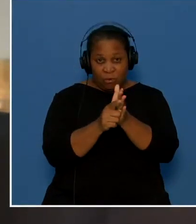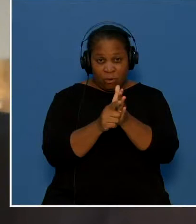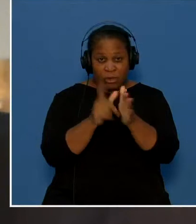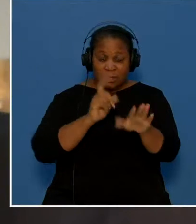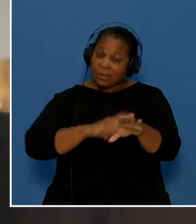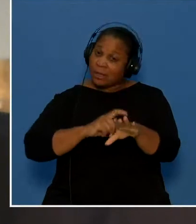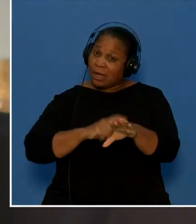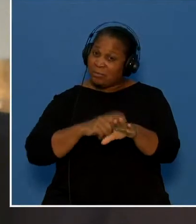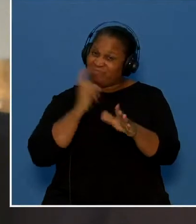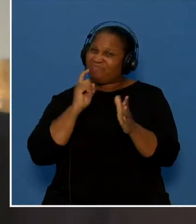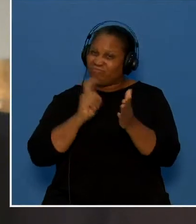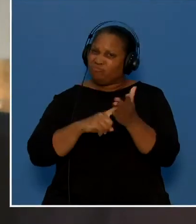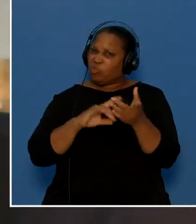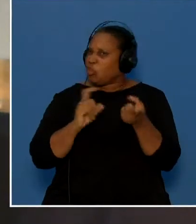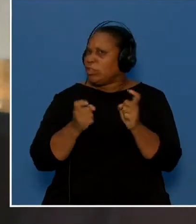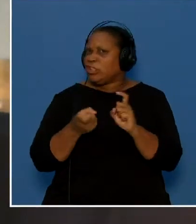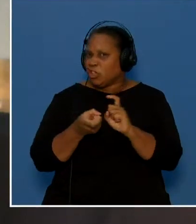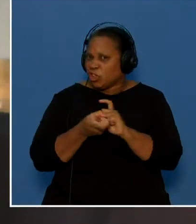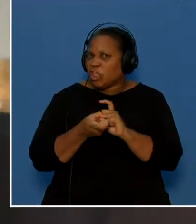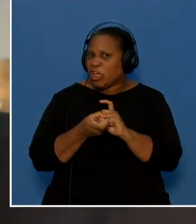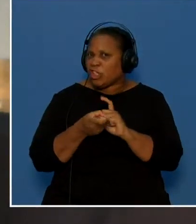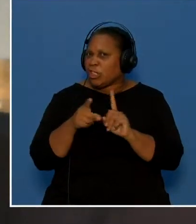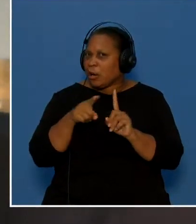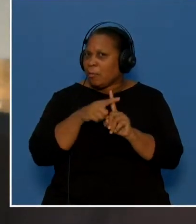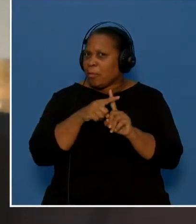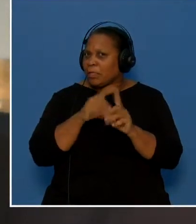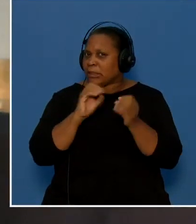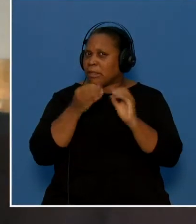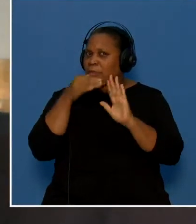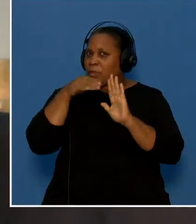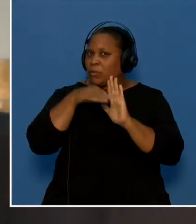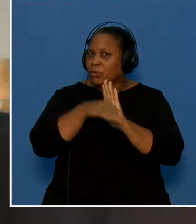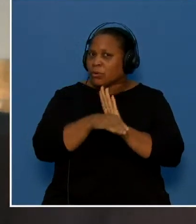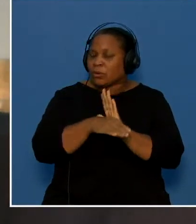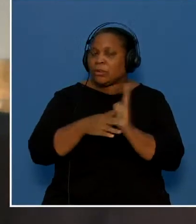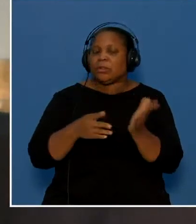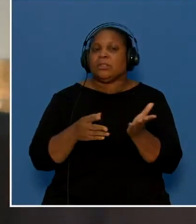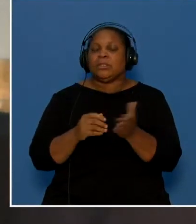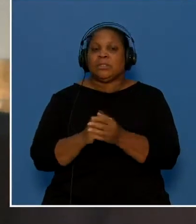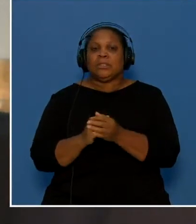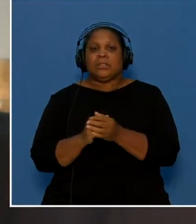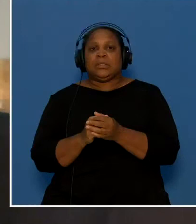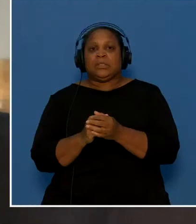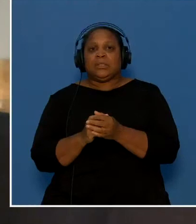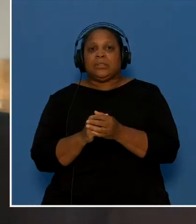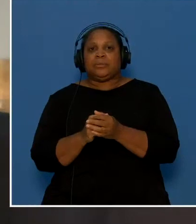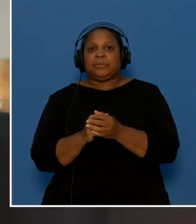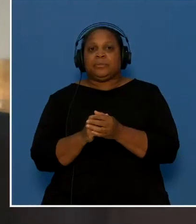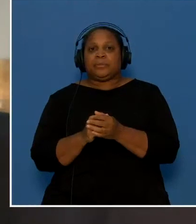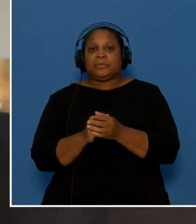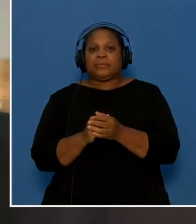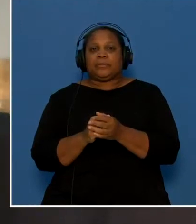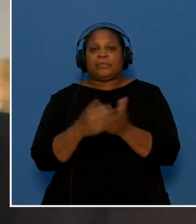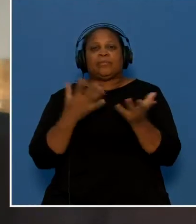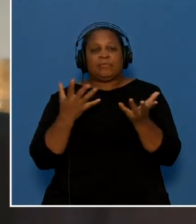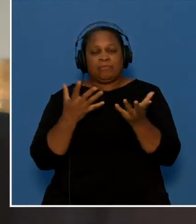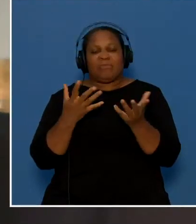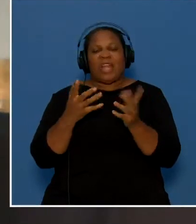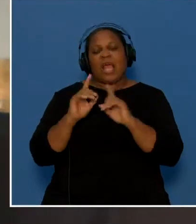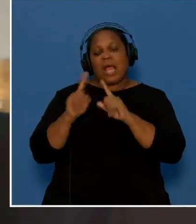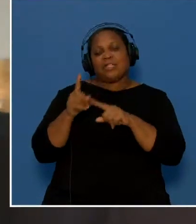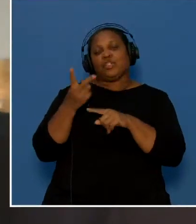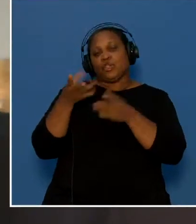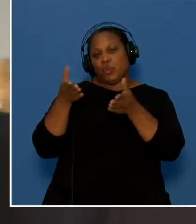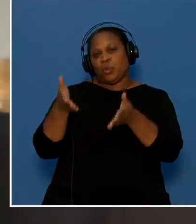time period? Have you noticed a change in positive numbers coming down? Well, you would have seen, let me answer that in 2